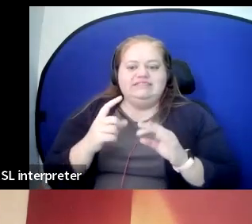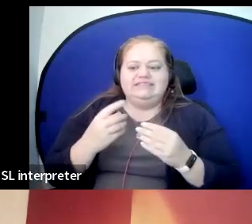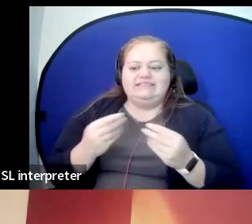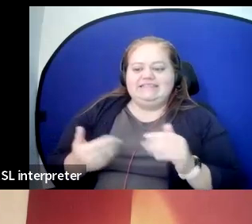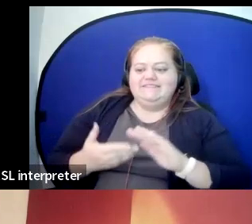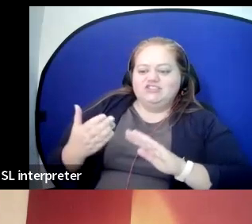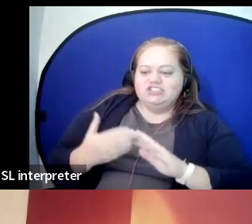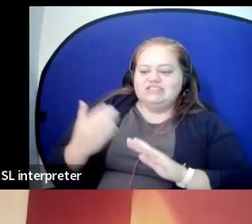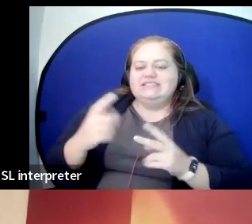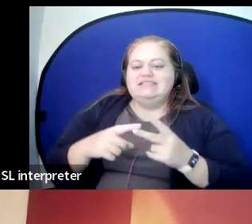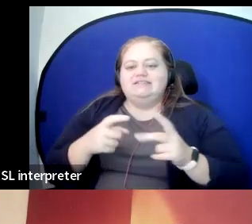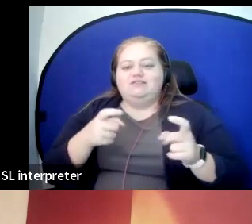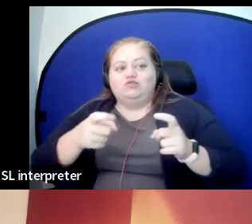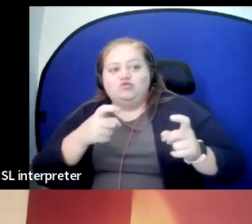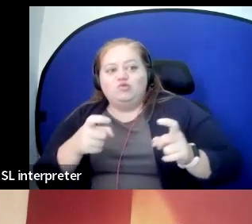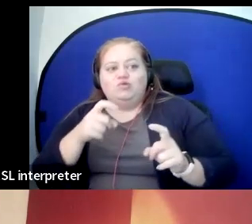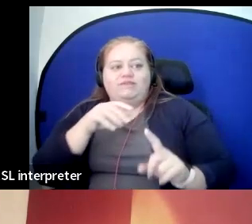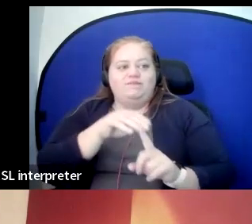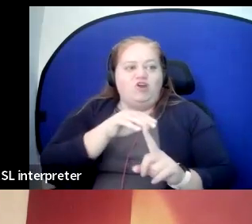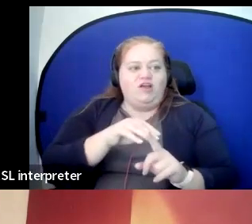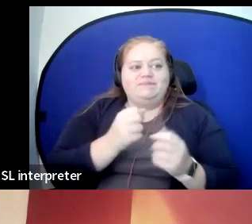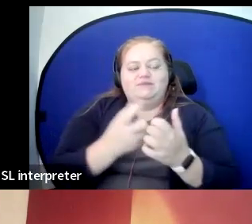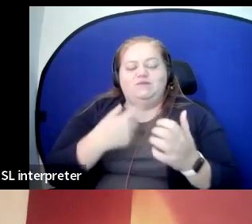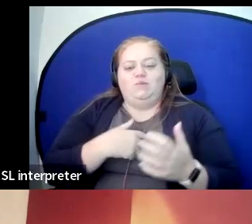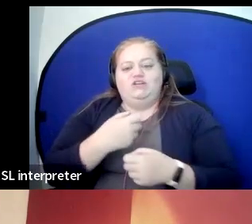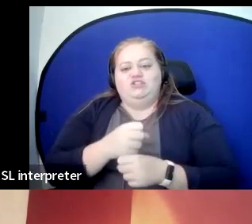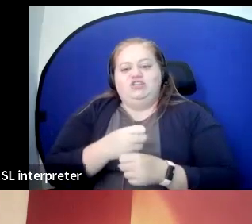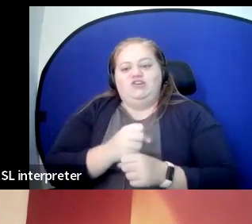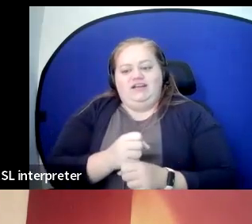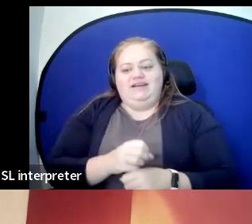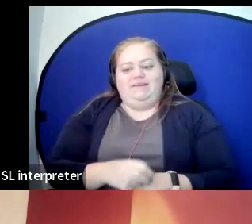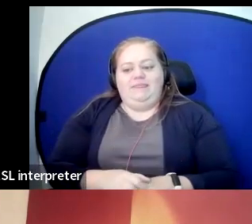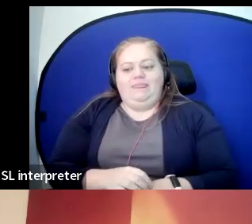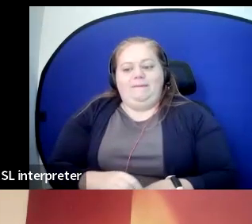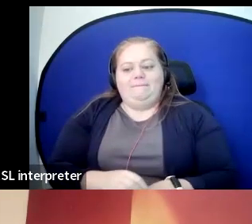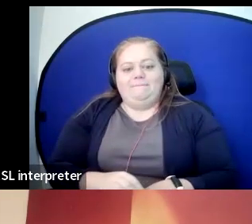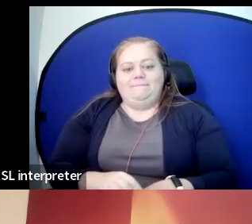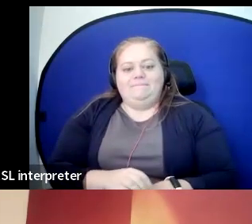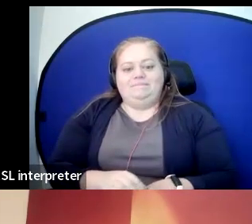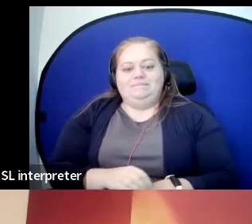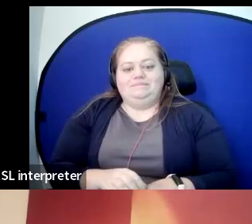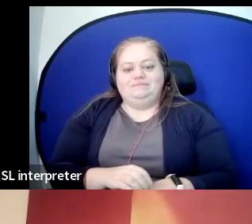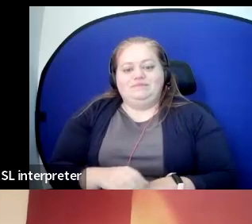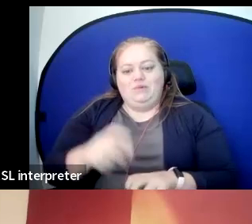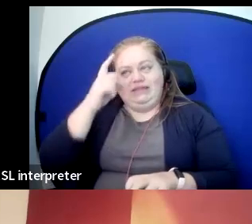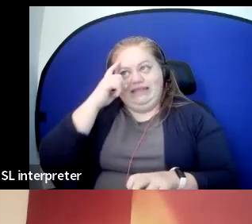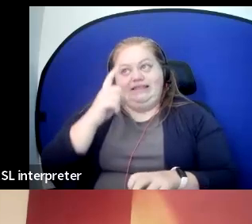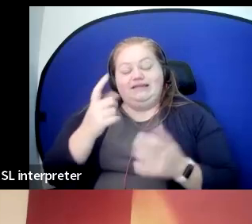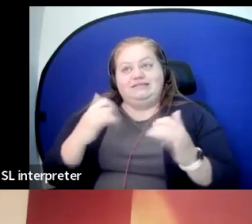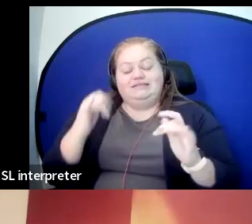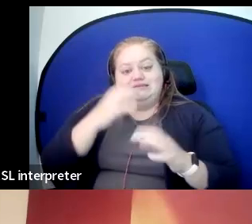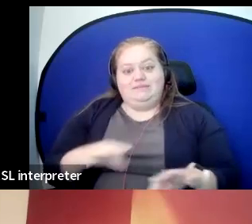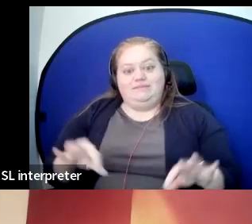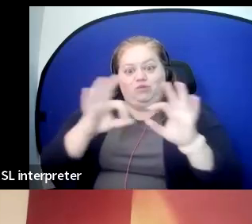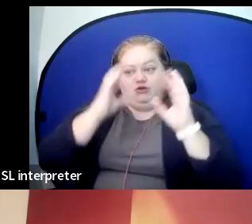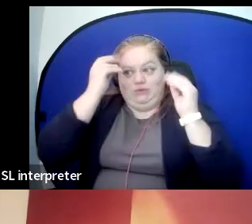like control over the prompts that you're generating. And so I think that is something to really keep in the back of our